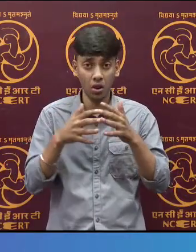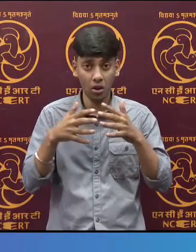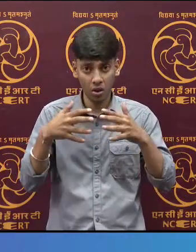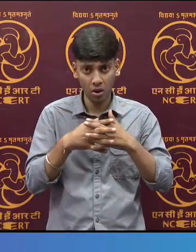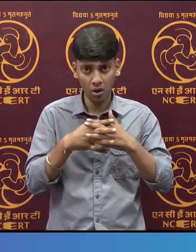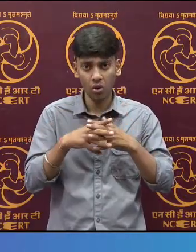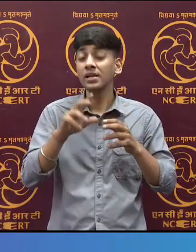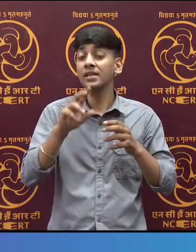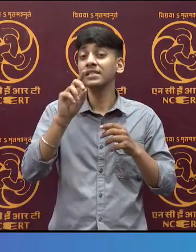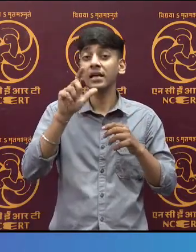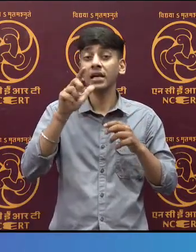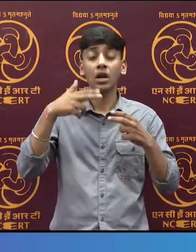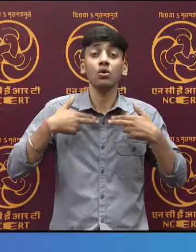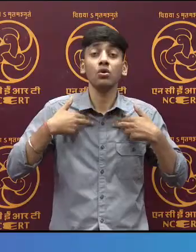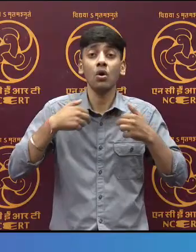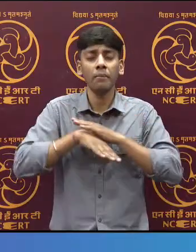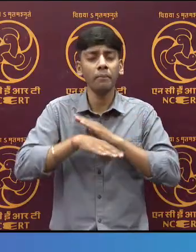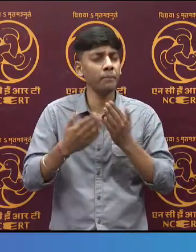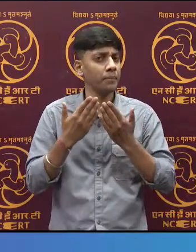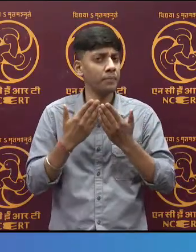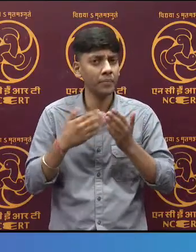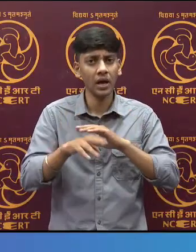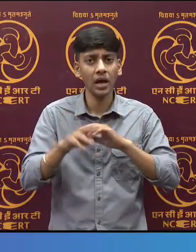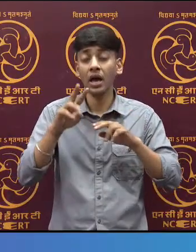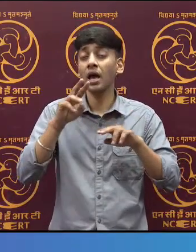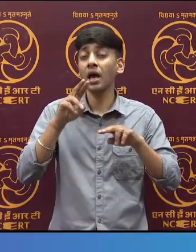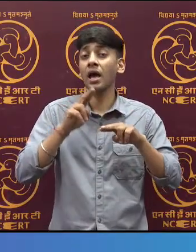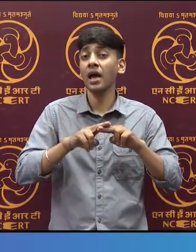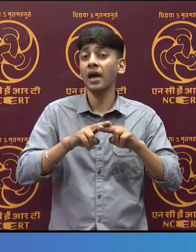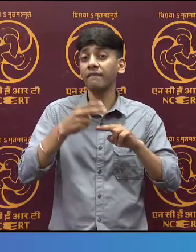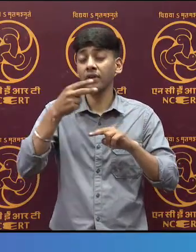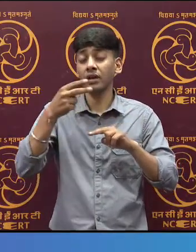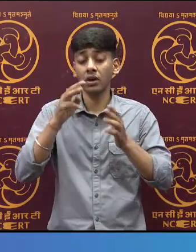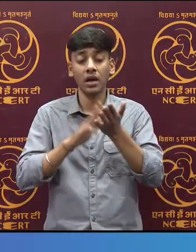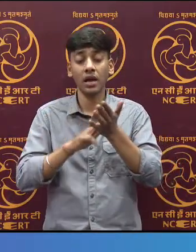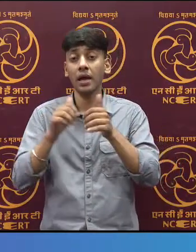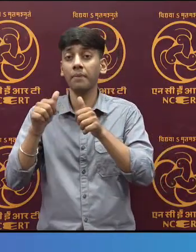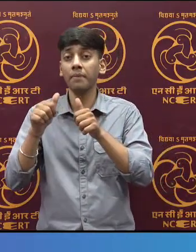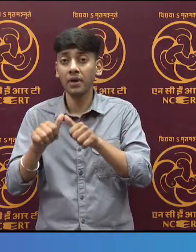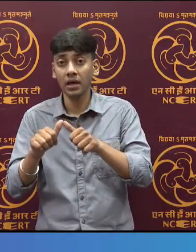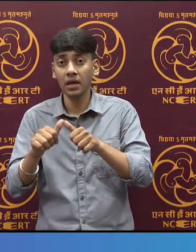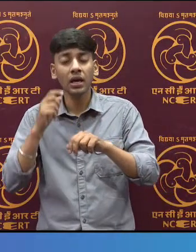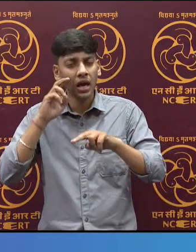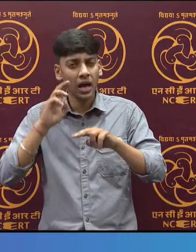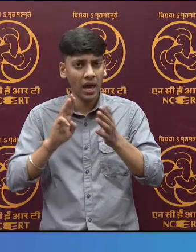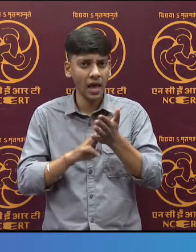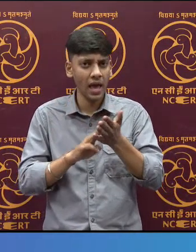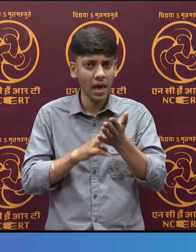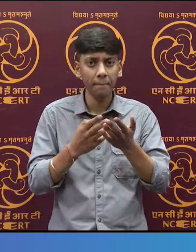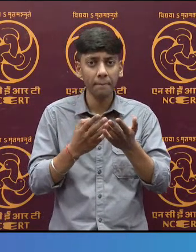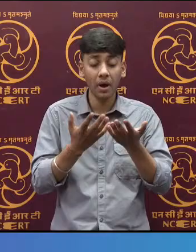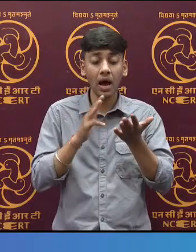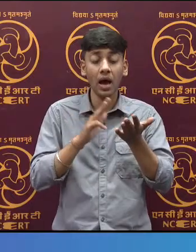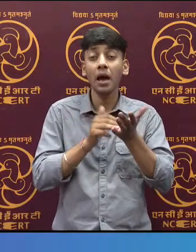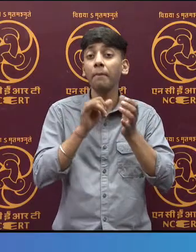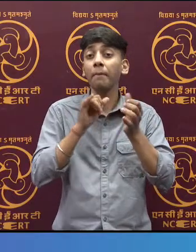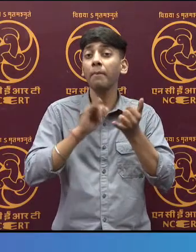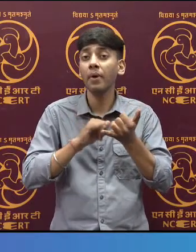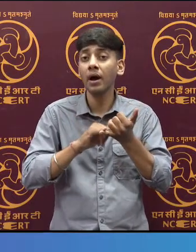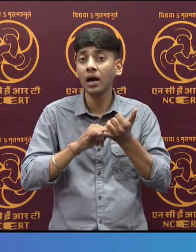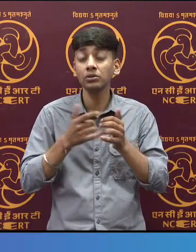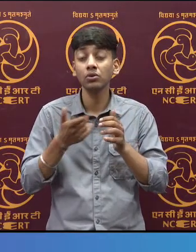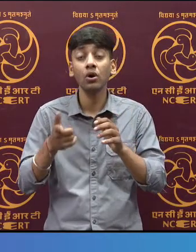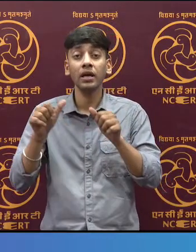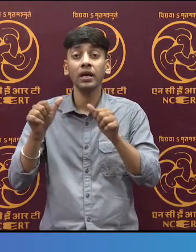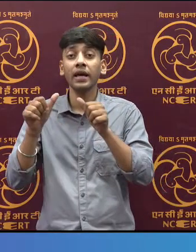law of motion, we have studied that F is equals to ma, where m we know is the mass of the object and a is